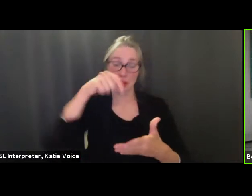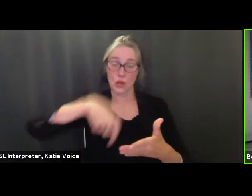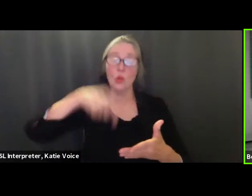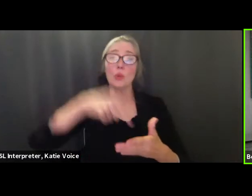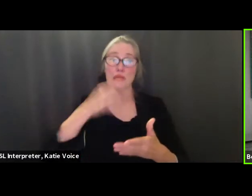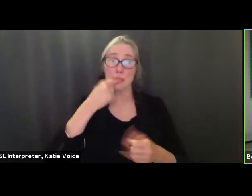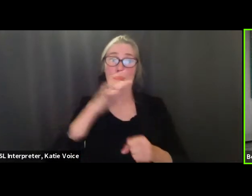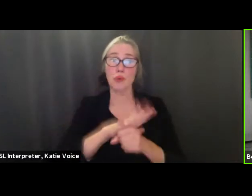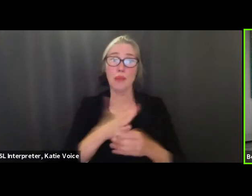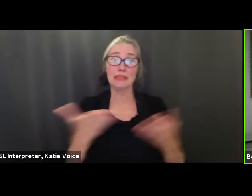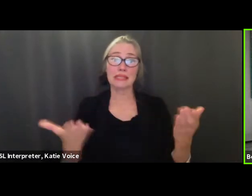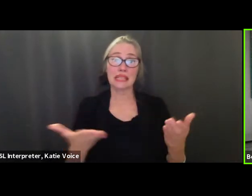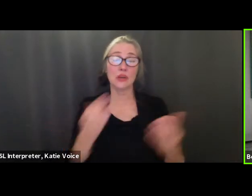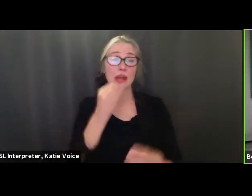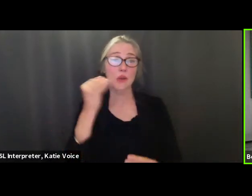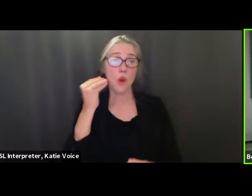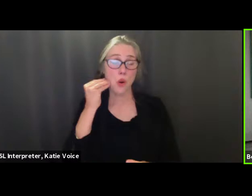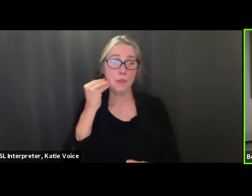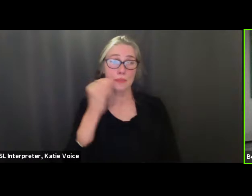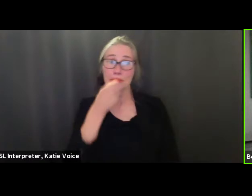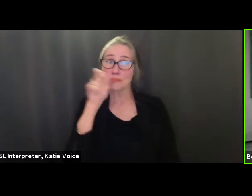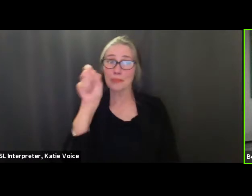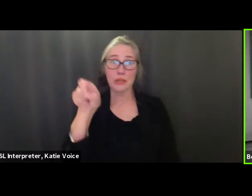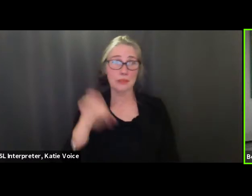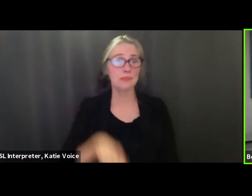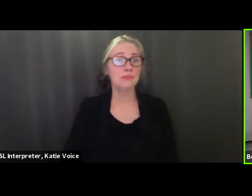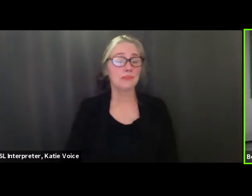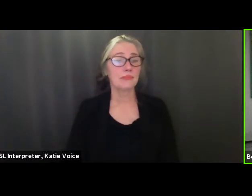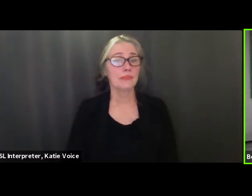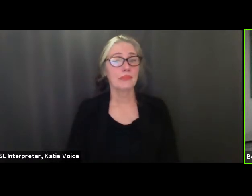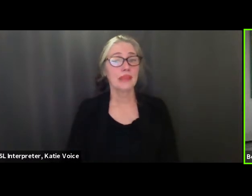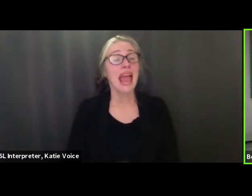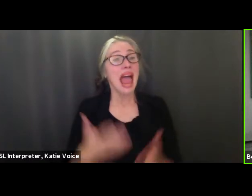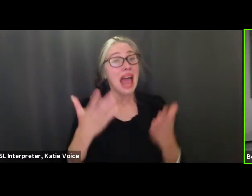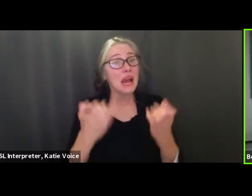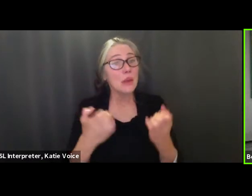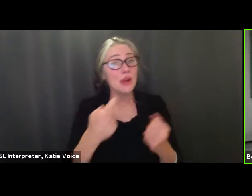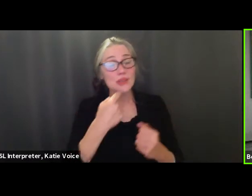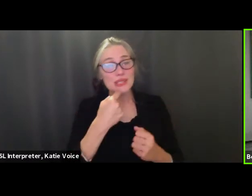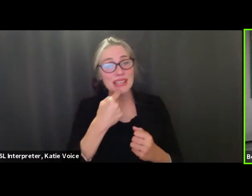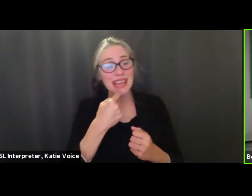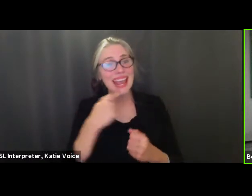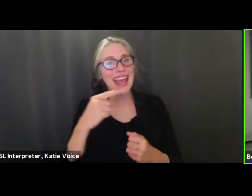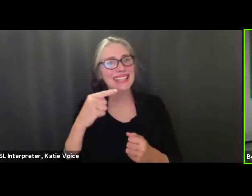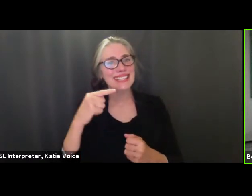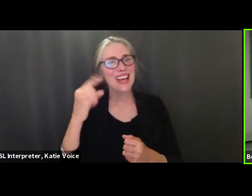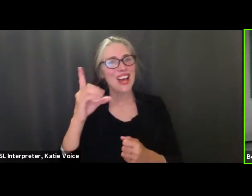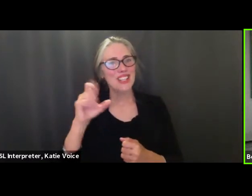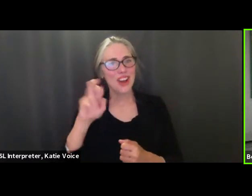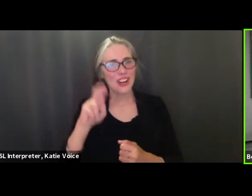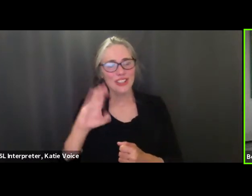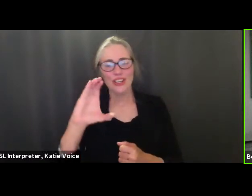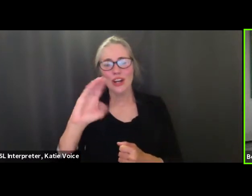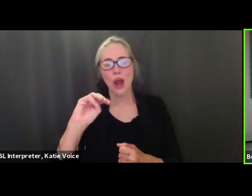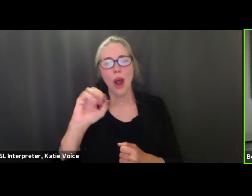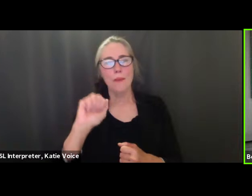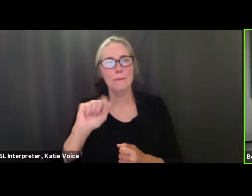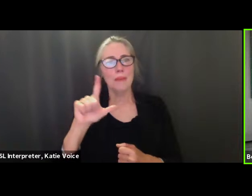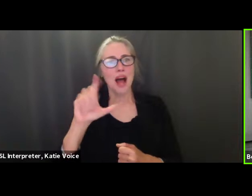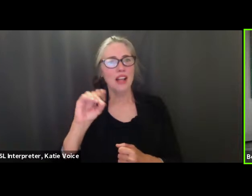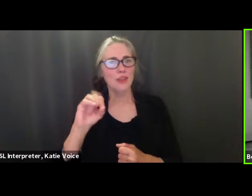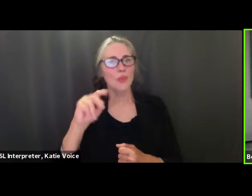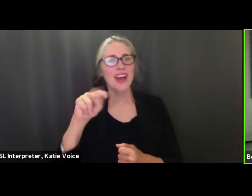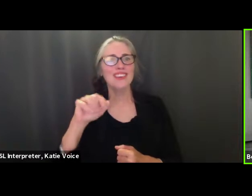home. And also, I just want to commend, as Dr. Maldonado did, Dos Pueblos, Clark Sayer, his